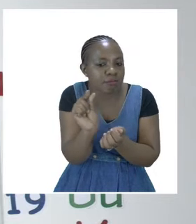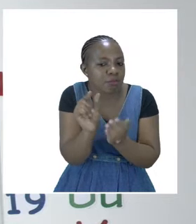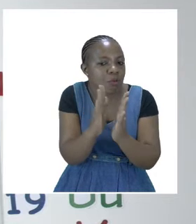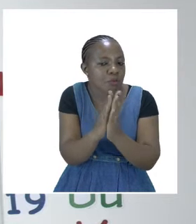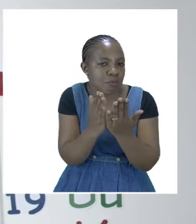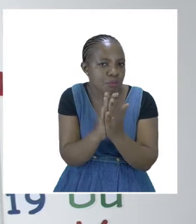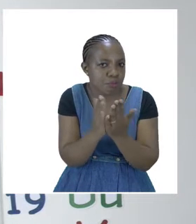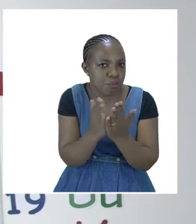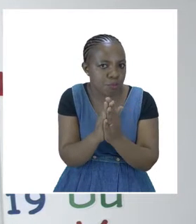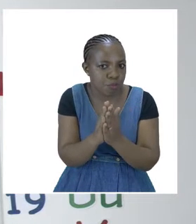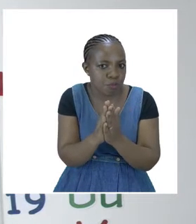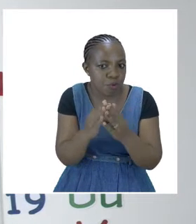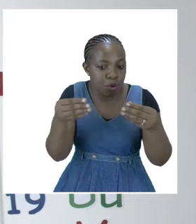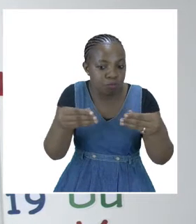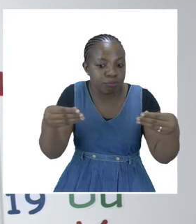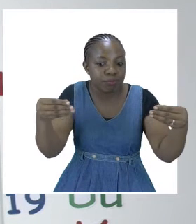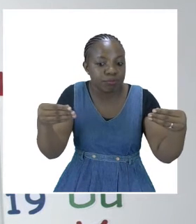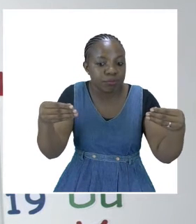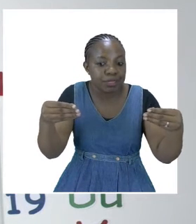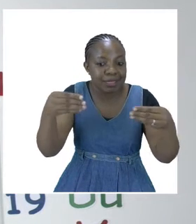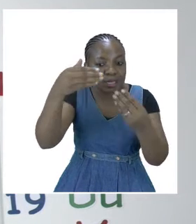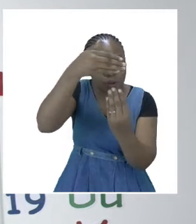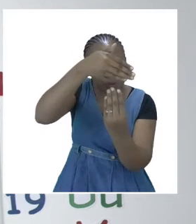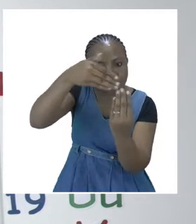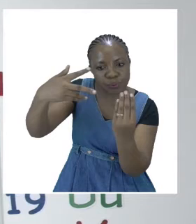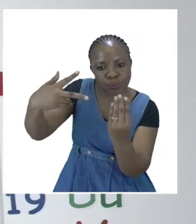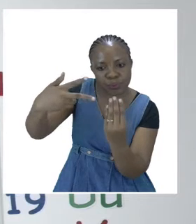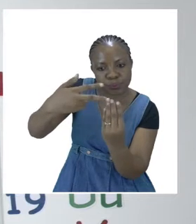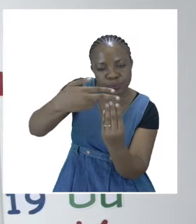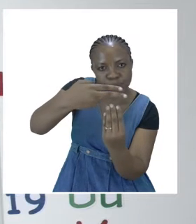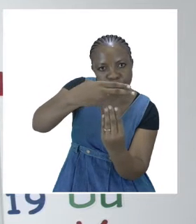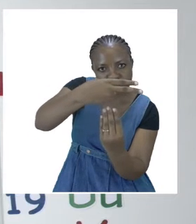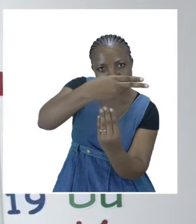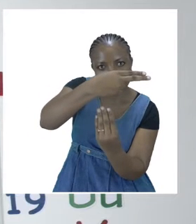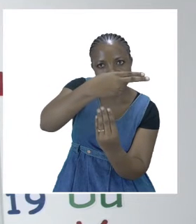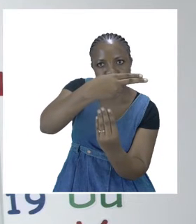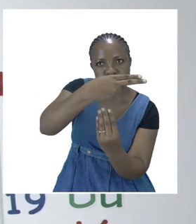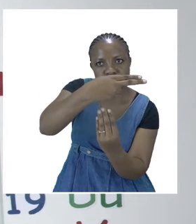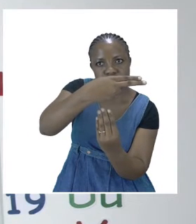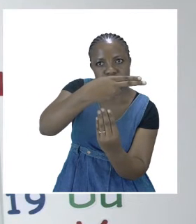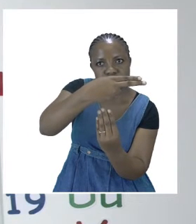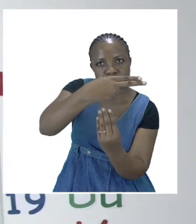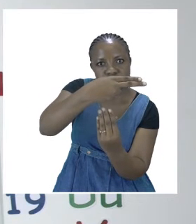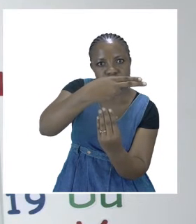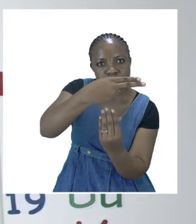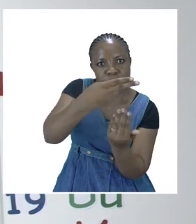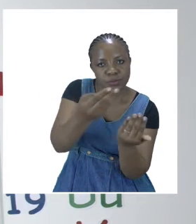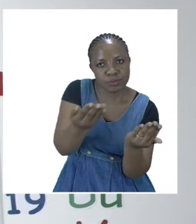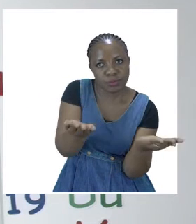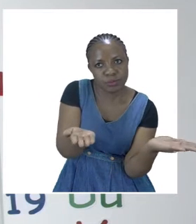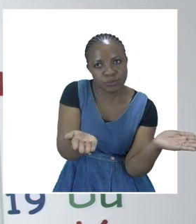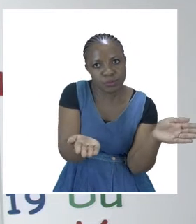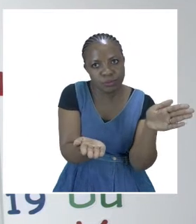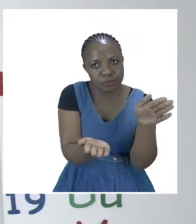booklet. Please cut the top of the lesson booklet with a pair of scissors and fold